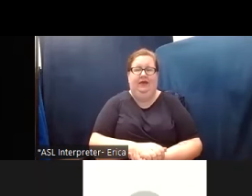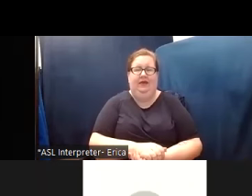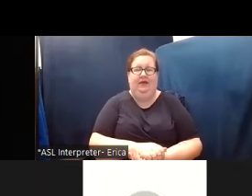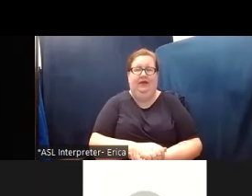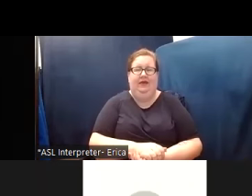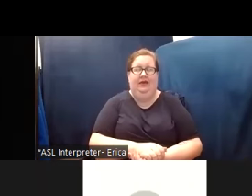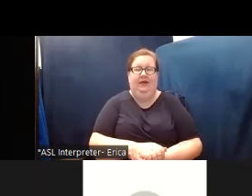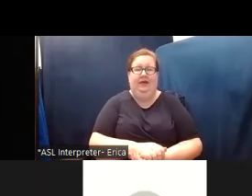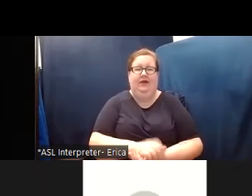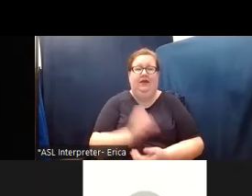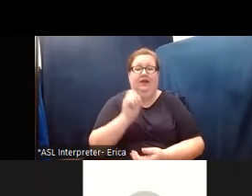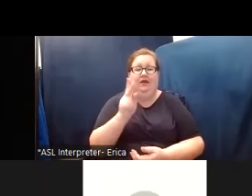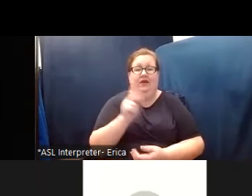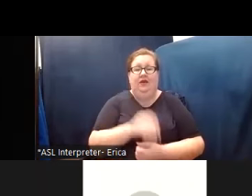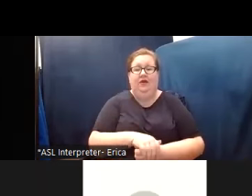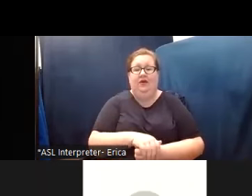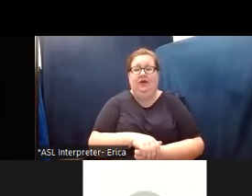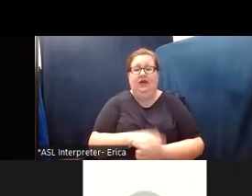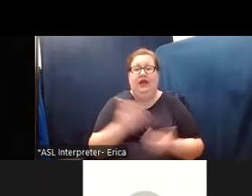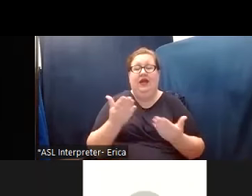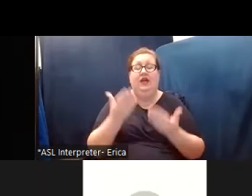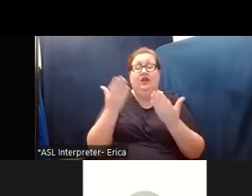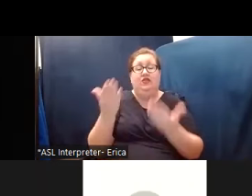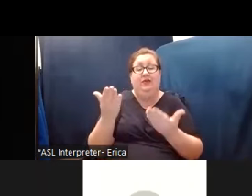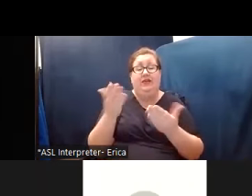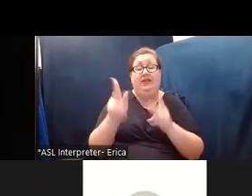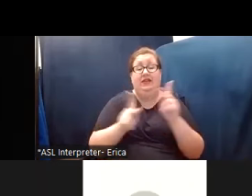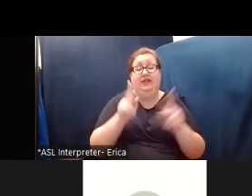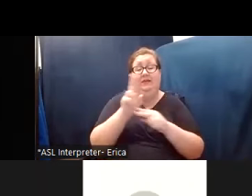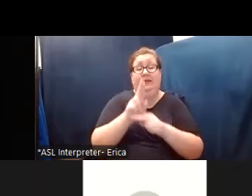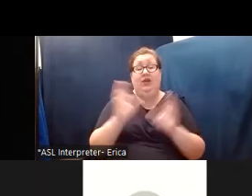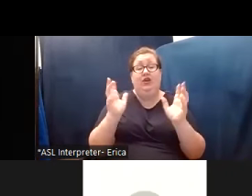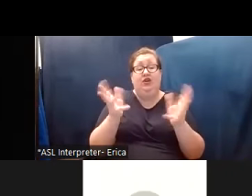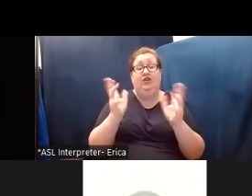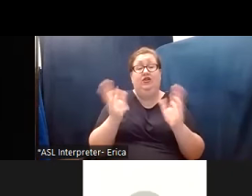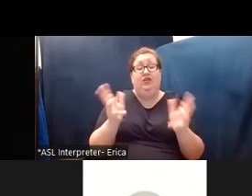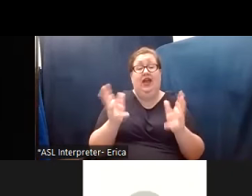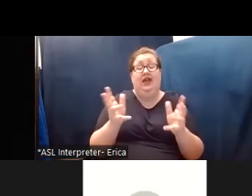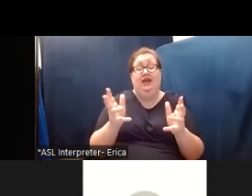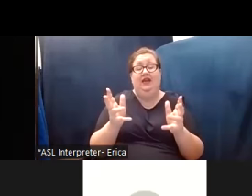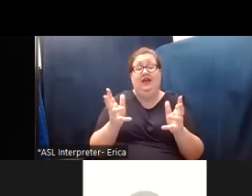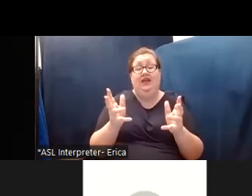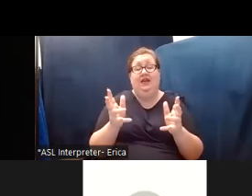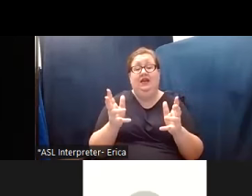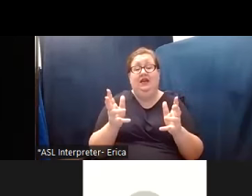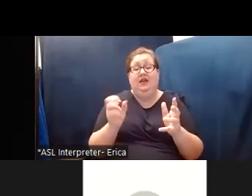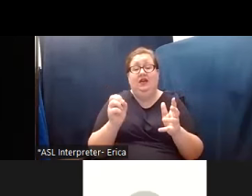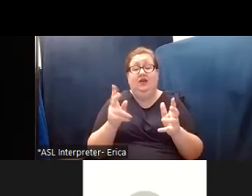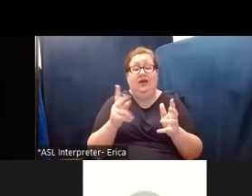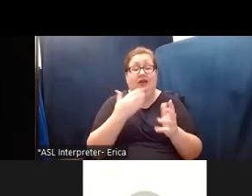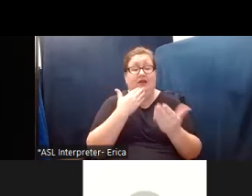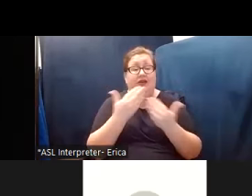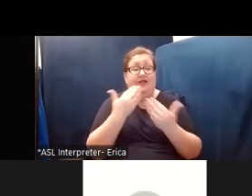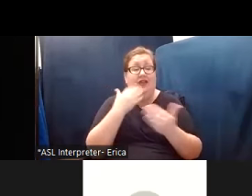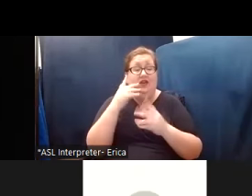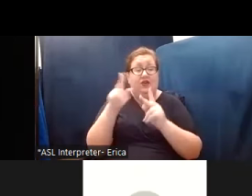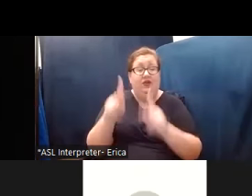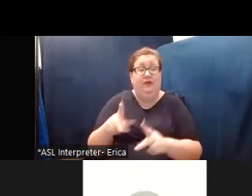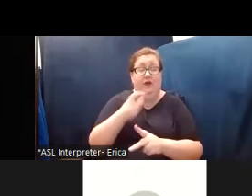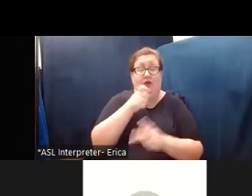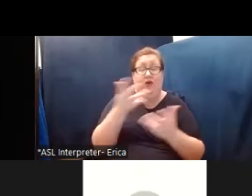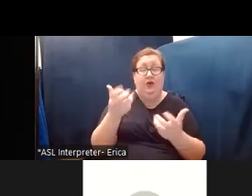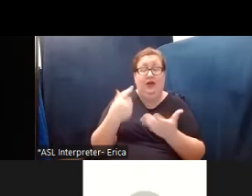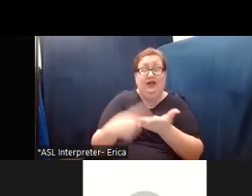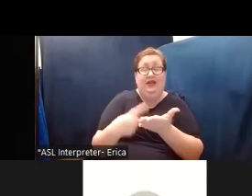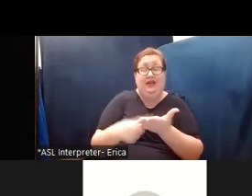use the chat and sort of call out from where you can see in the screen. Thank you so much to the person who wanted to